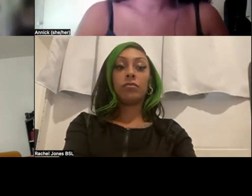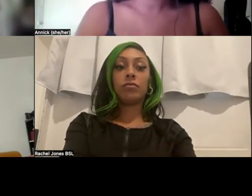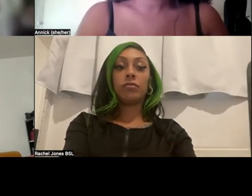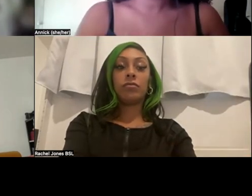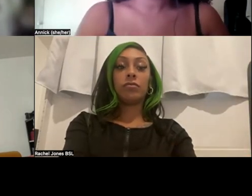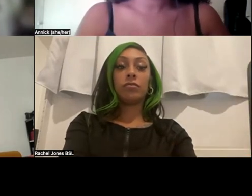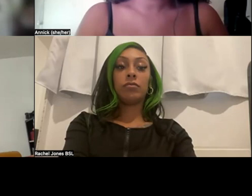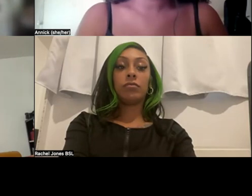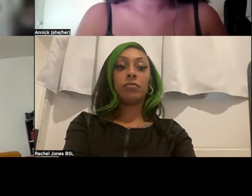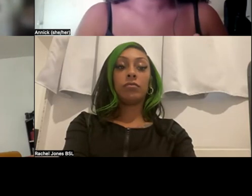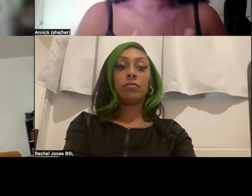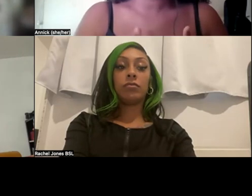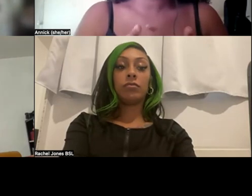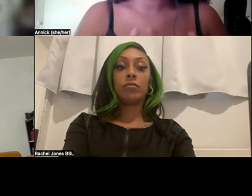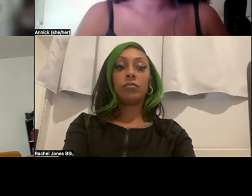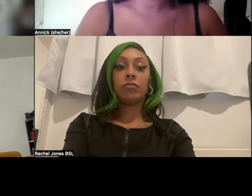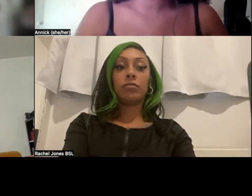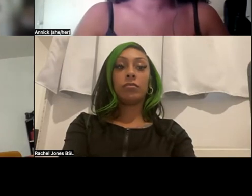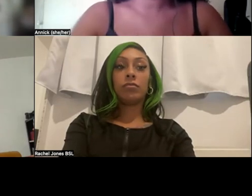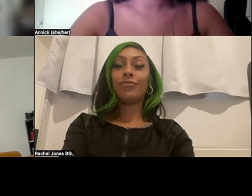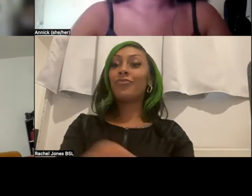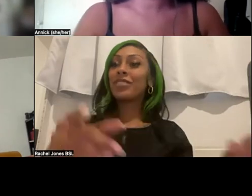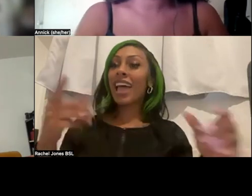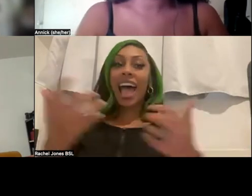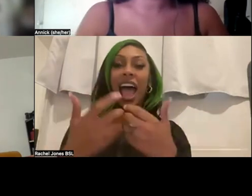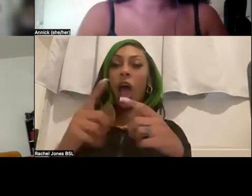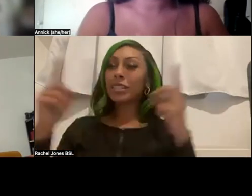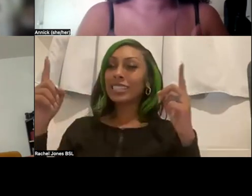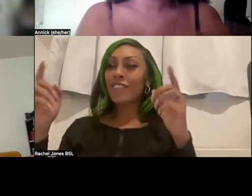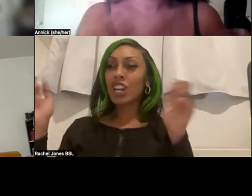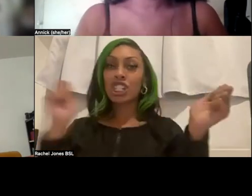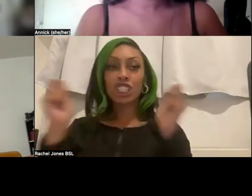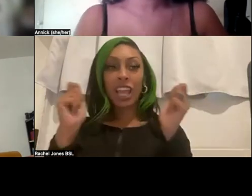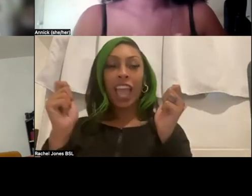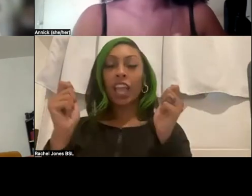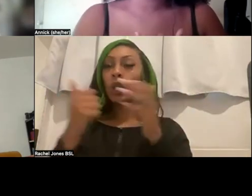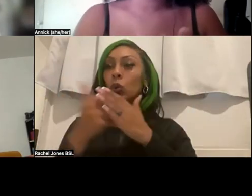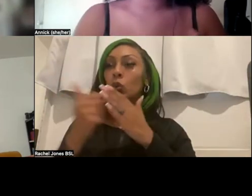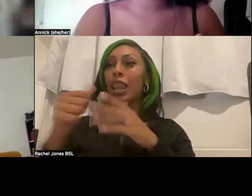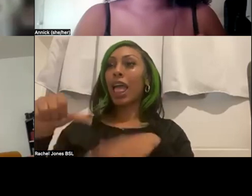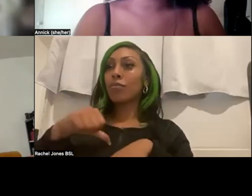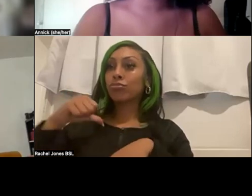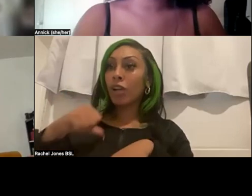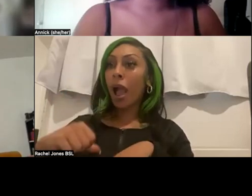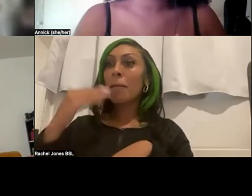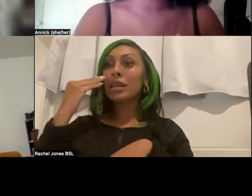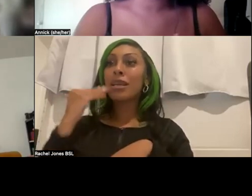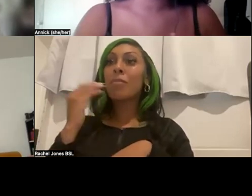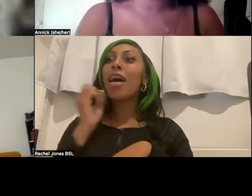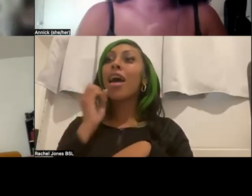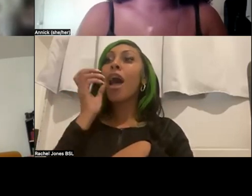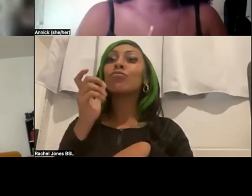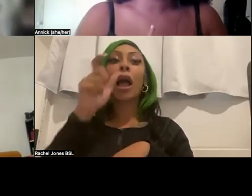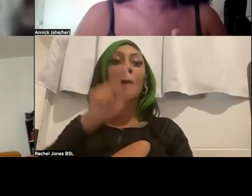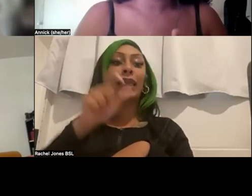ethos and how different Sheikh is and what sort of future it promises for Black and Brown young people organizing their own spaces with